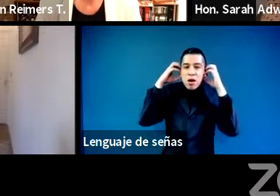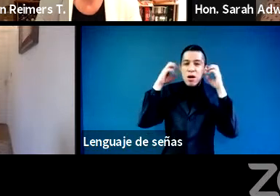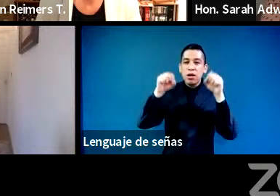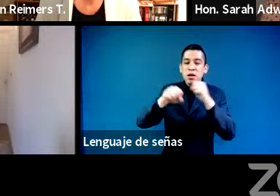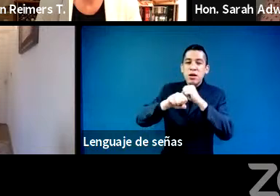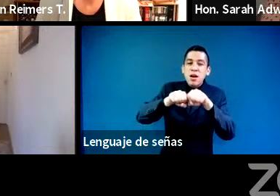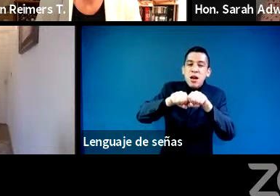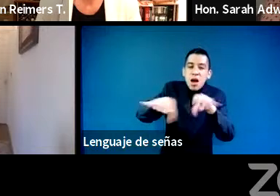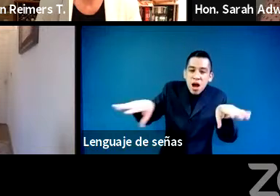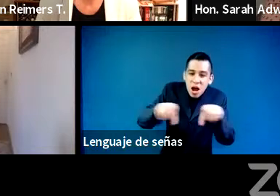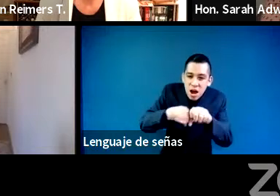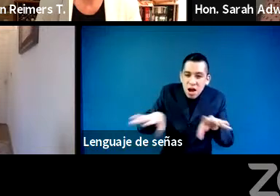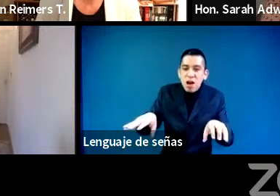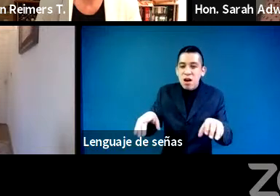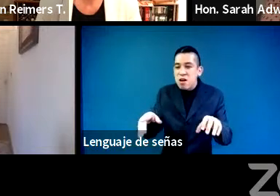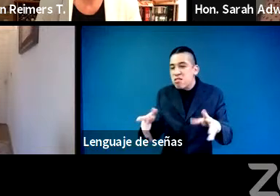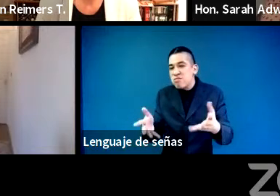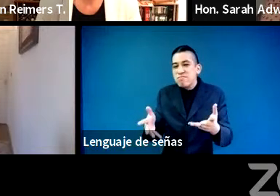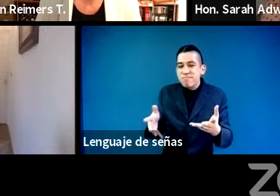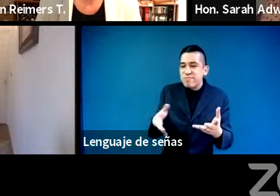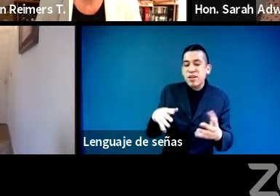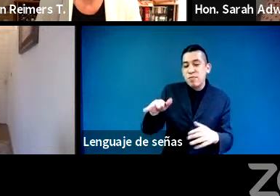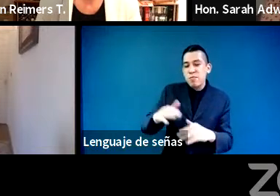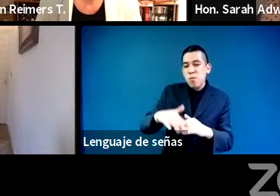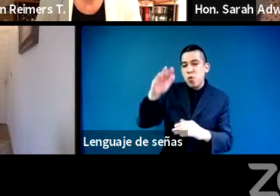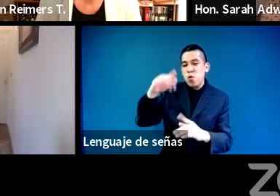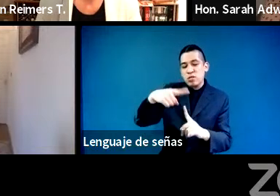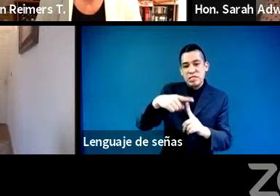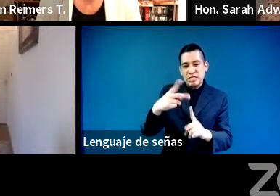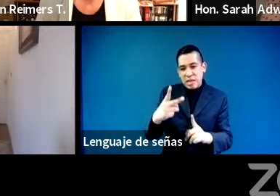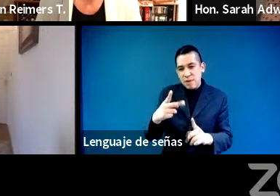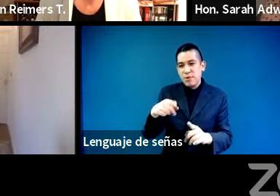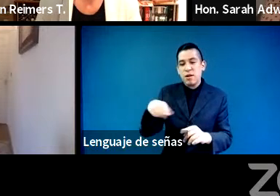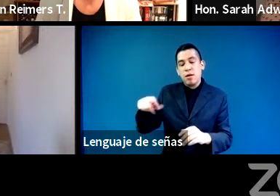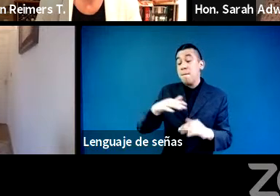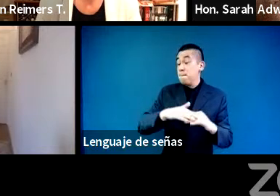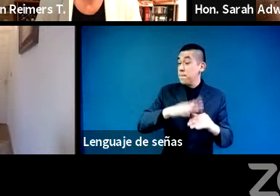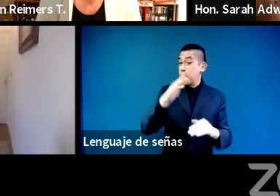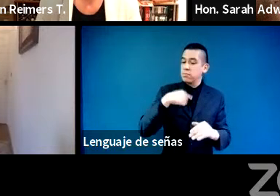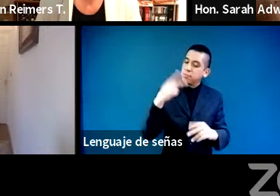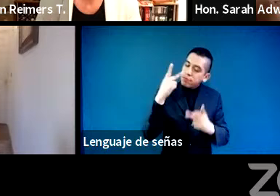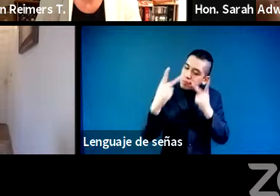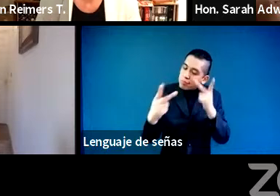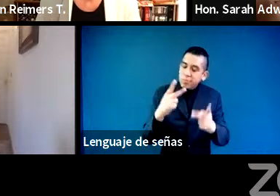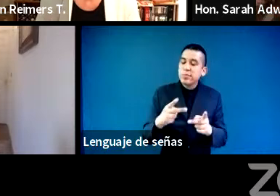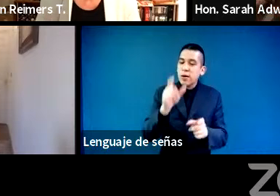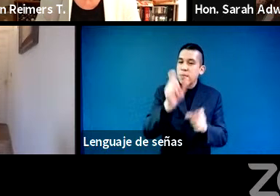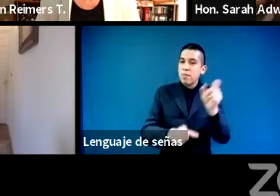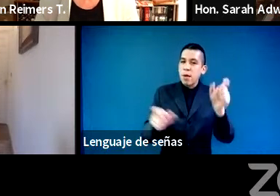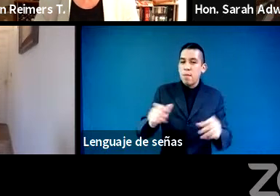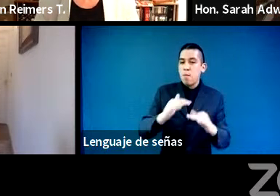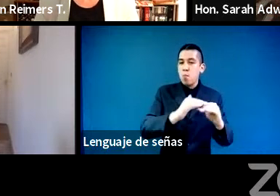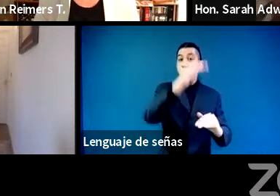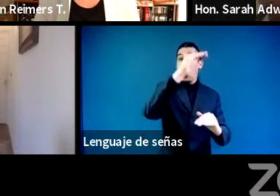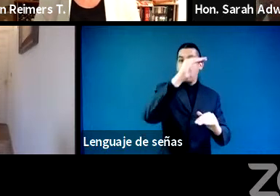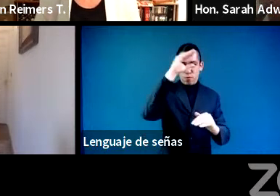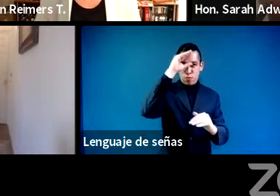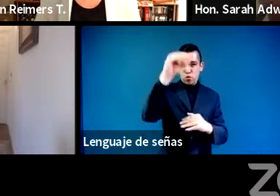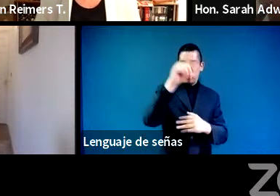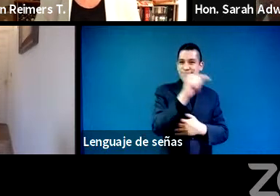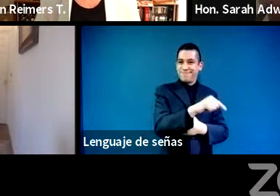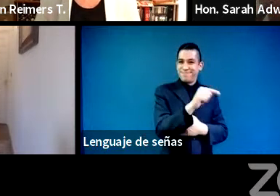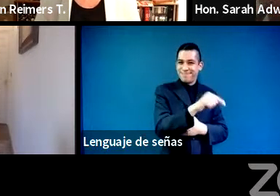occupying a lesser percentage. The job roles that women get in the media industry are most of the time